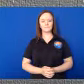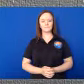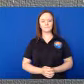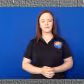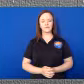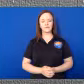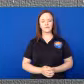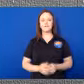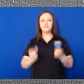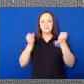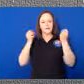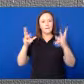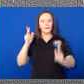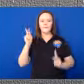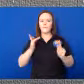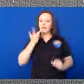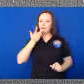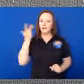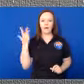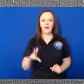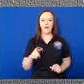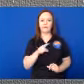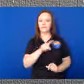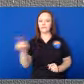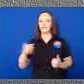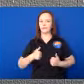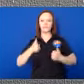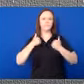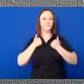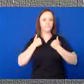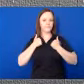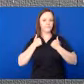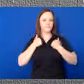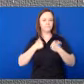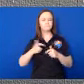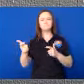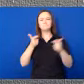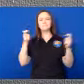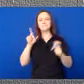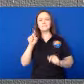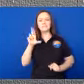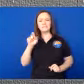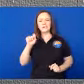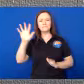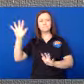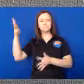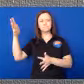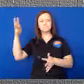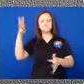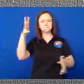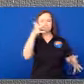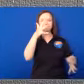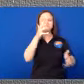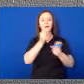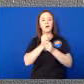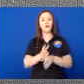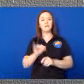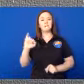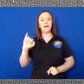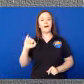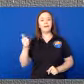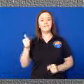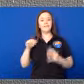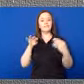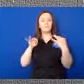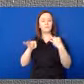A lot of people were lucky to come out of this alive. A powerful, blinding dust storm turned I-10 into a scene of absolute chaos. Police tell us at least